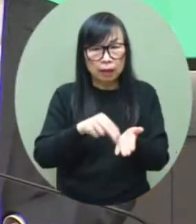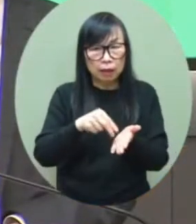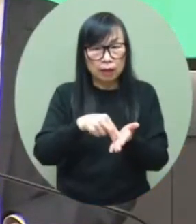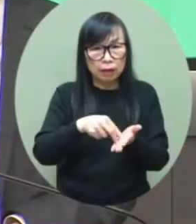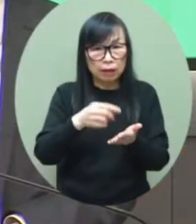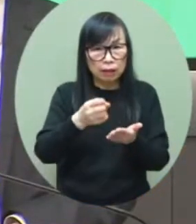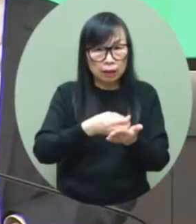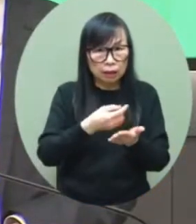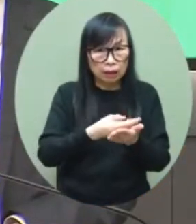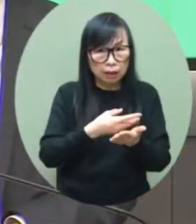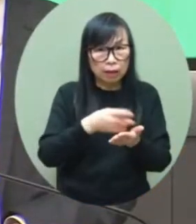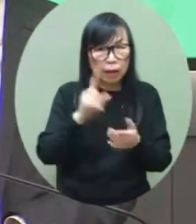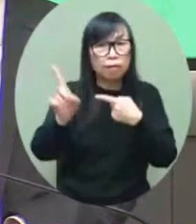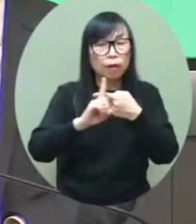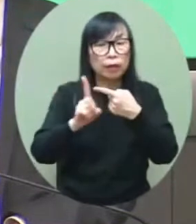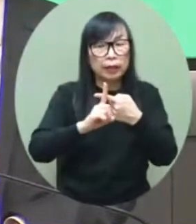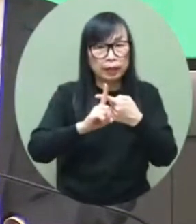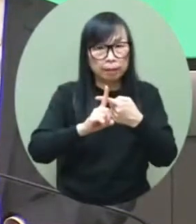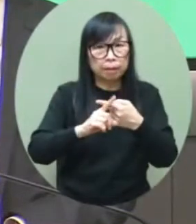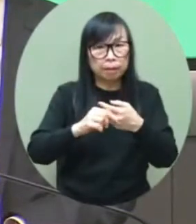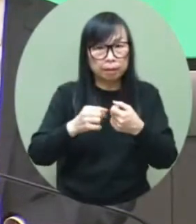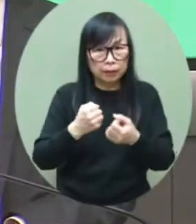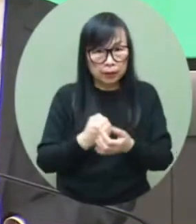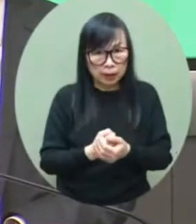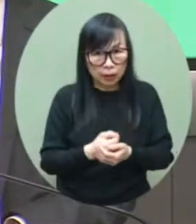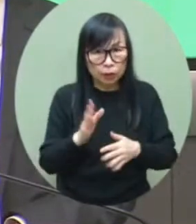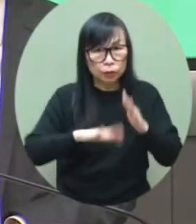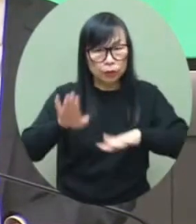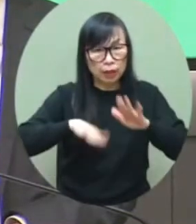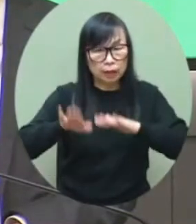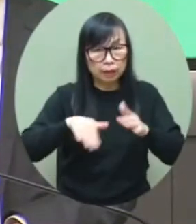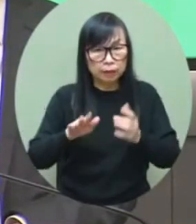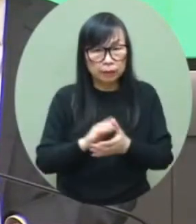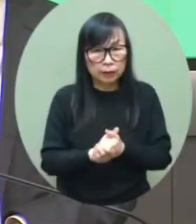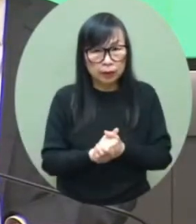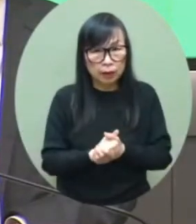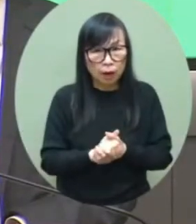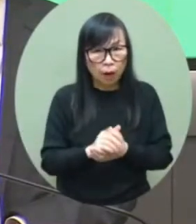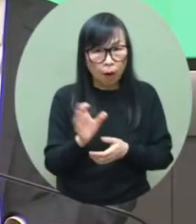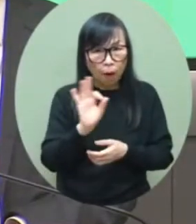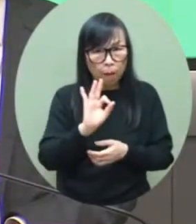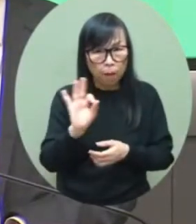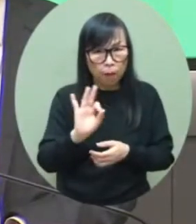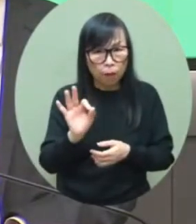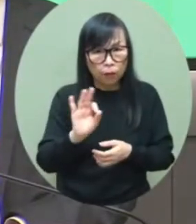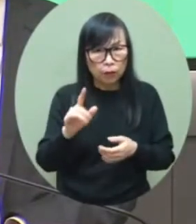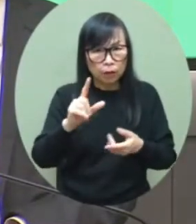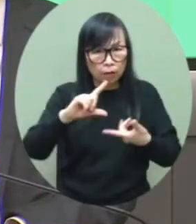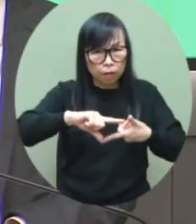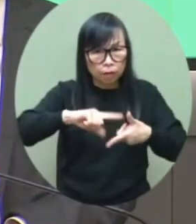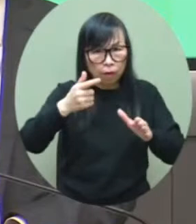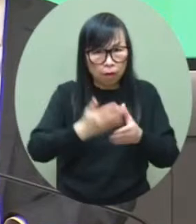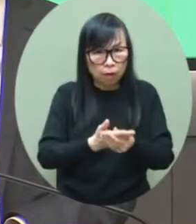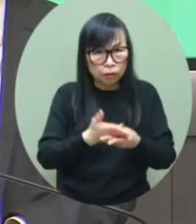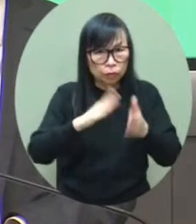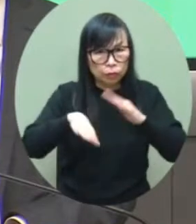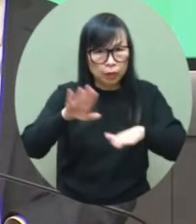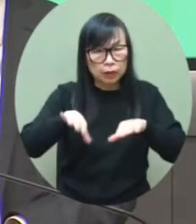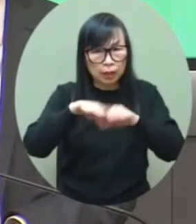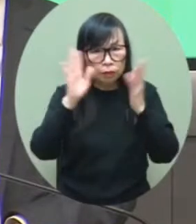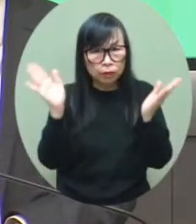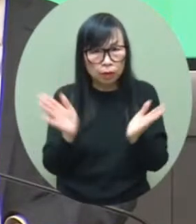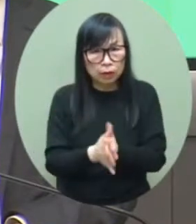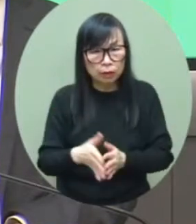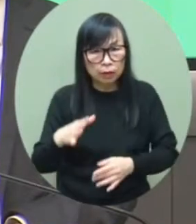I think with any major healthcare crisis, or with any major crisis, actually, we have to consider the risk of various factors. There is